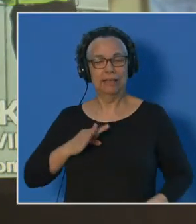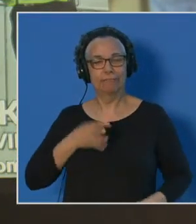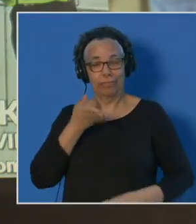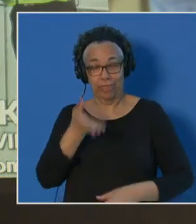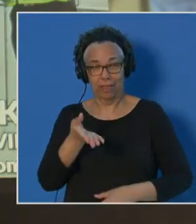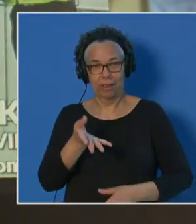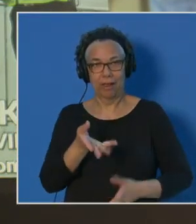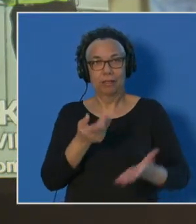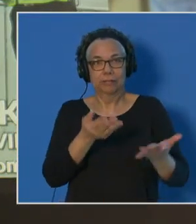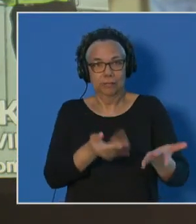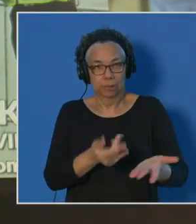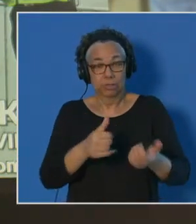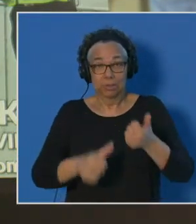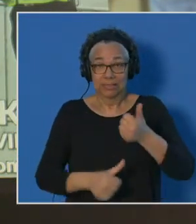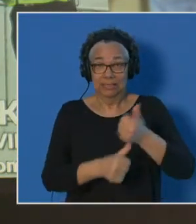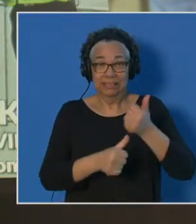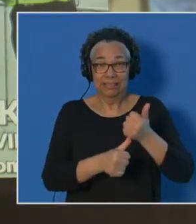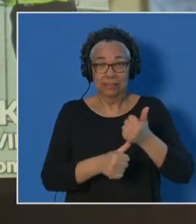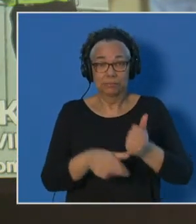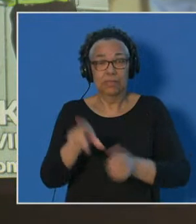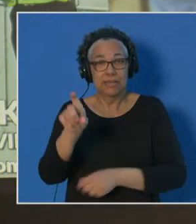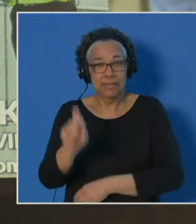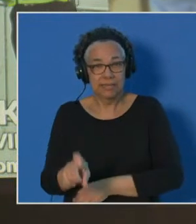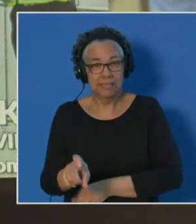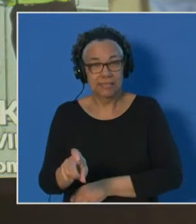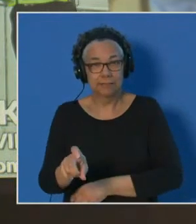assist with whatever the needs may be.